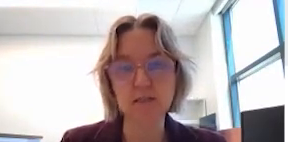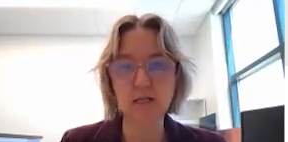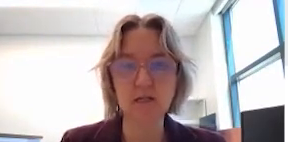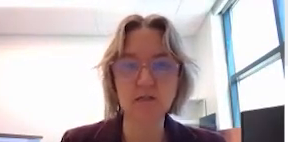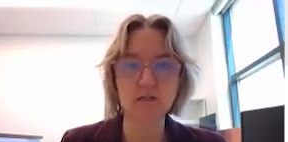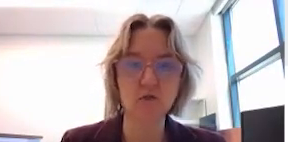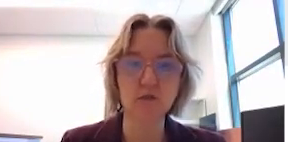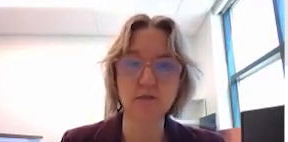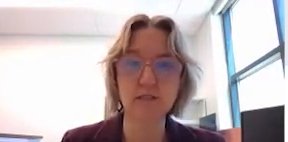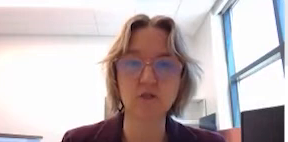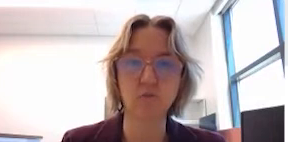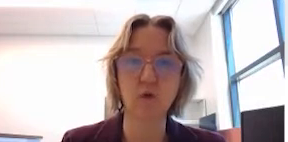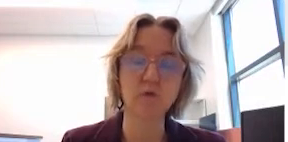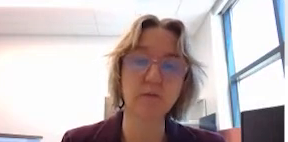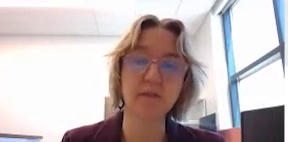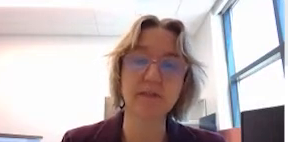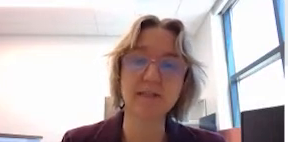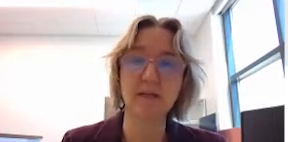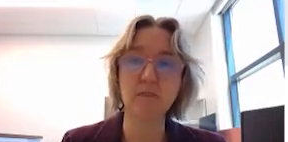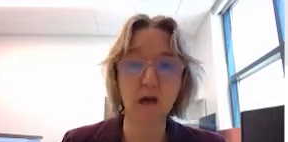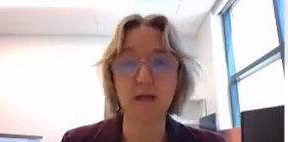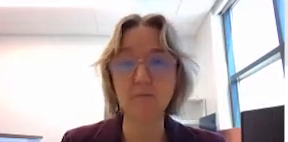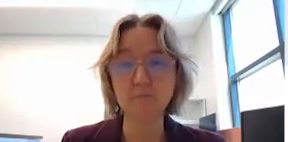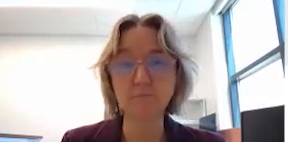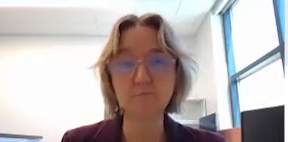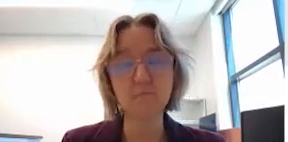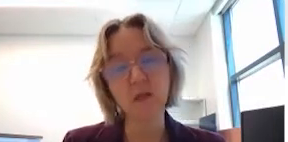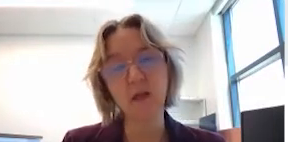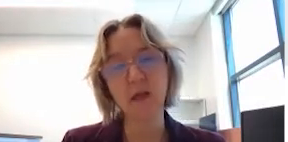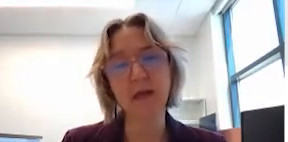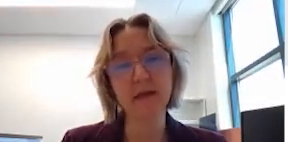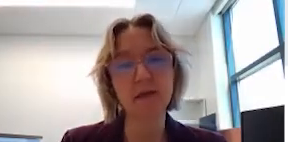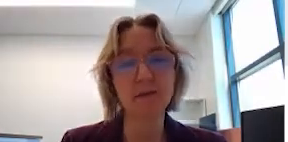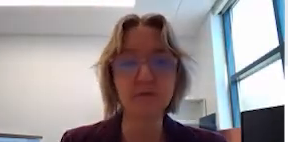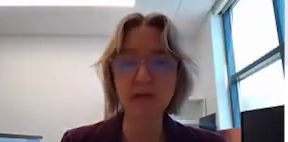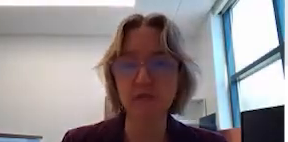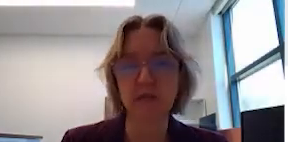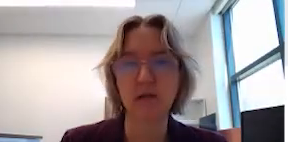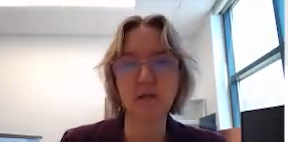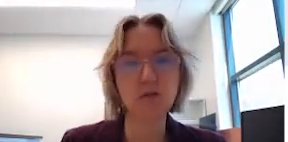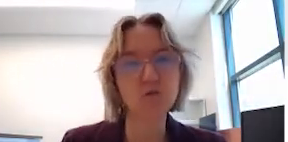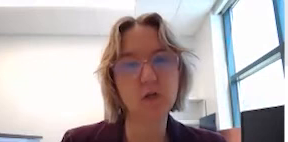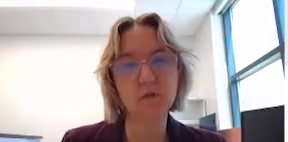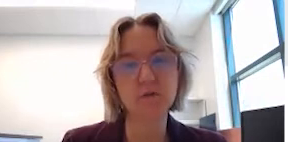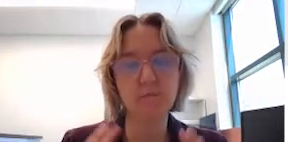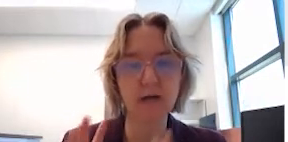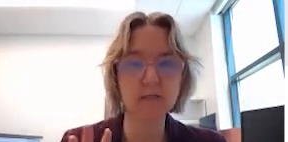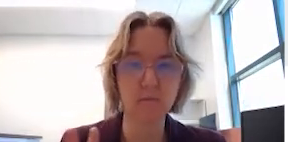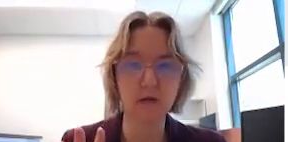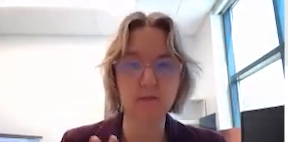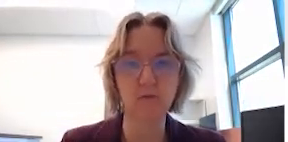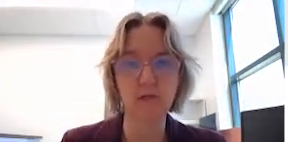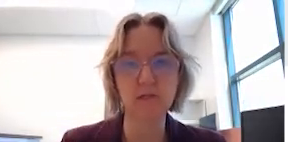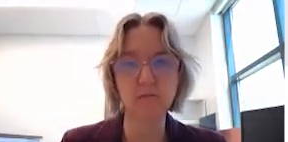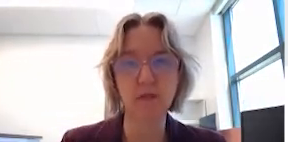Industrialization and state institutionalization rose up at the same time. And in the factory setting, huge numbers of bodies